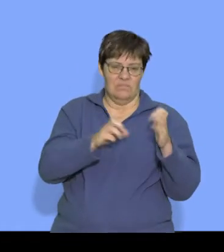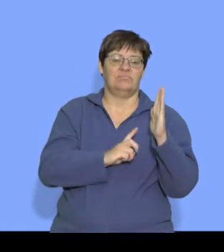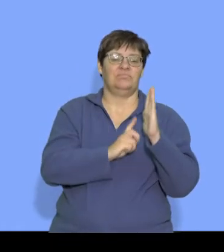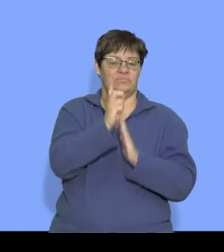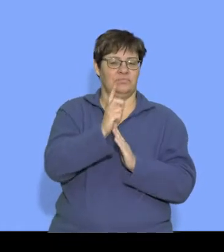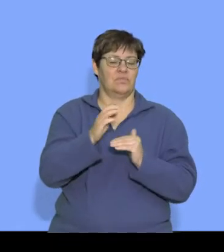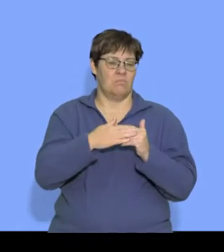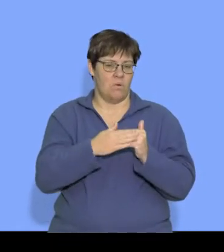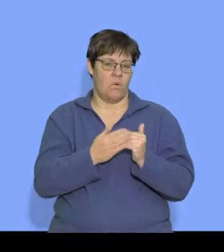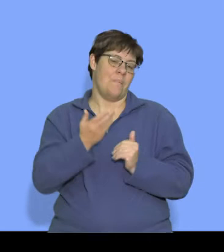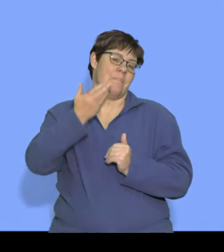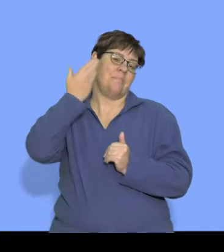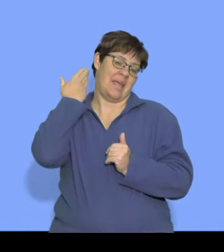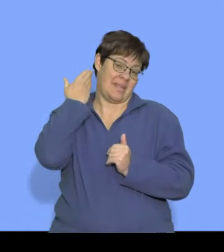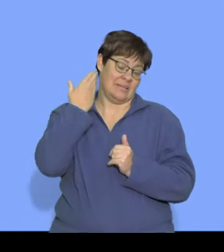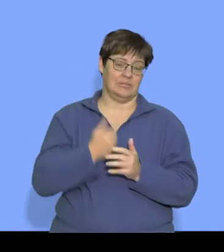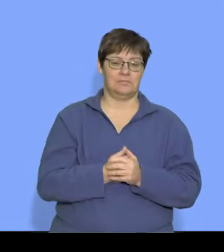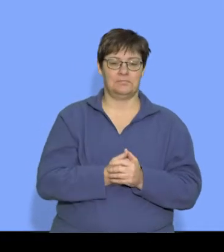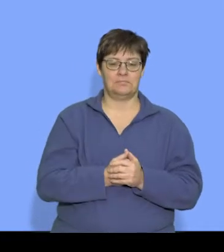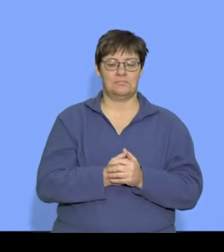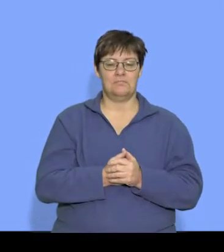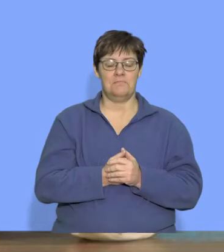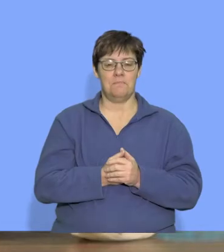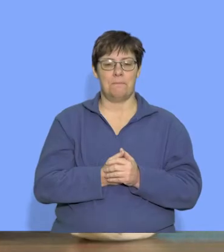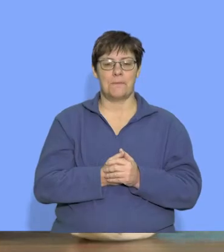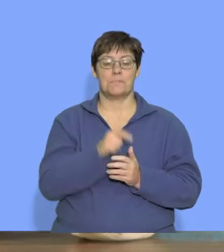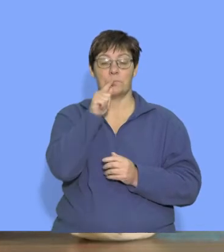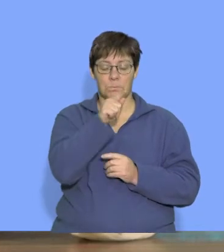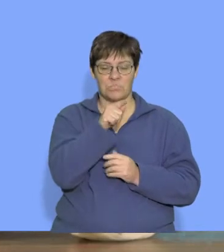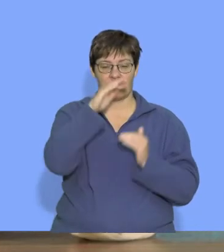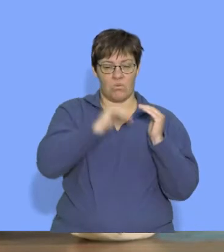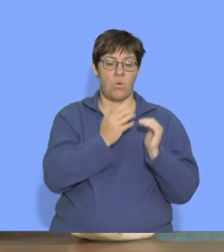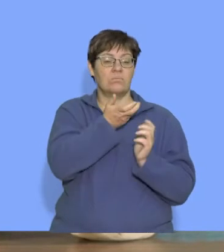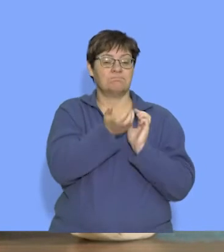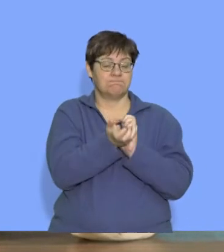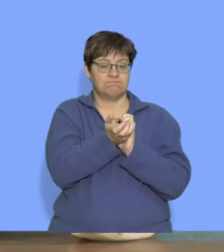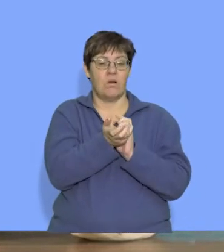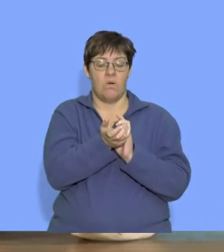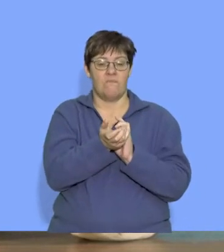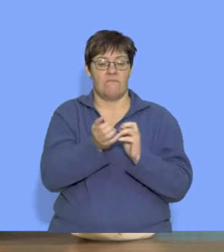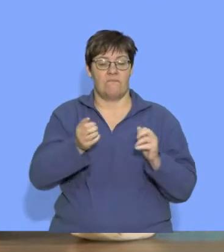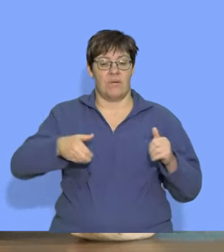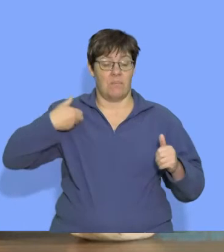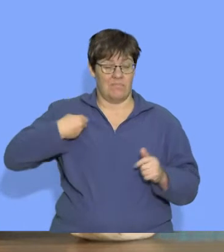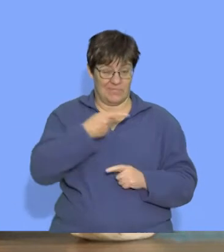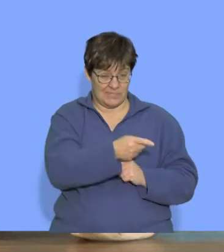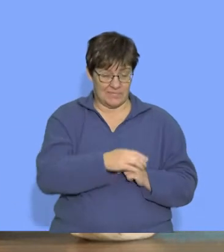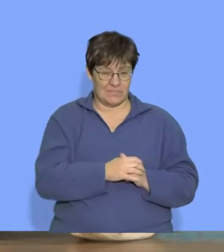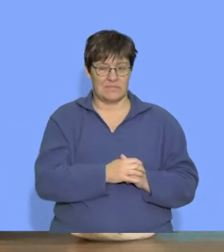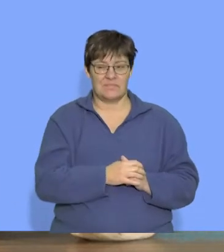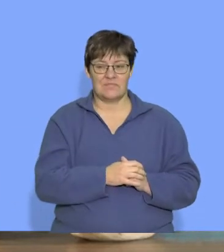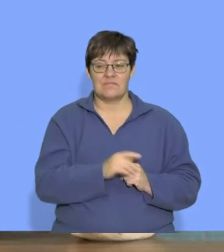developed teeth towards the back of the jaw. And if we look at this lower jaw of a baboon, you can see that